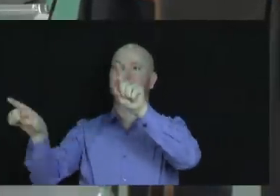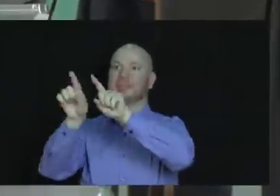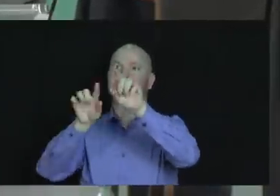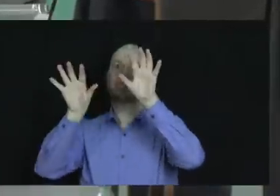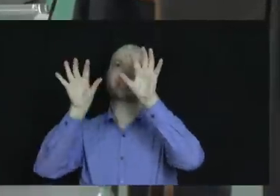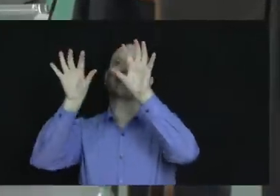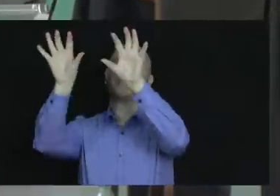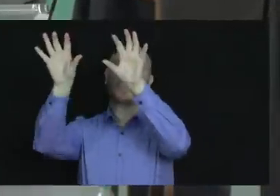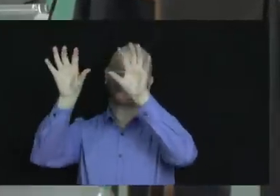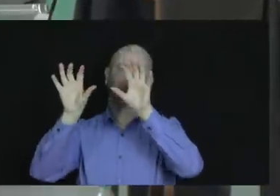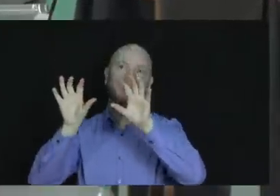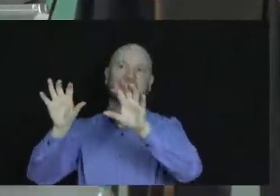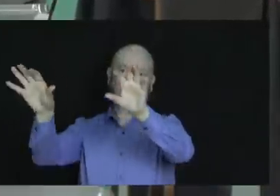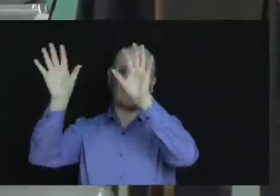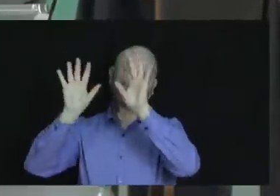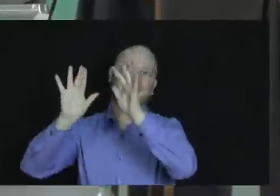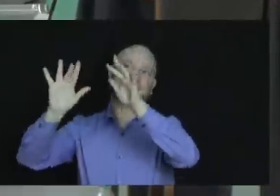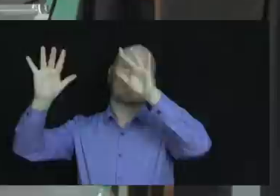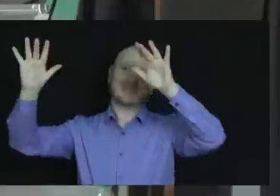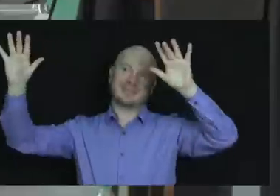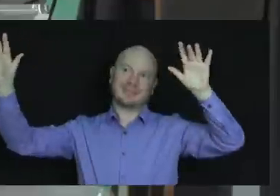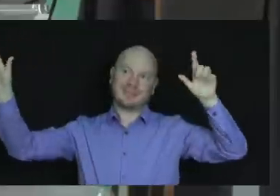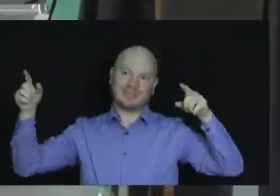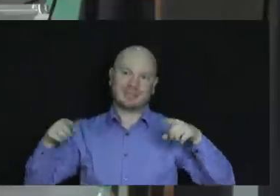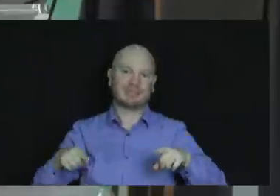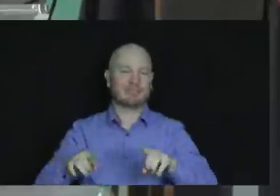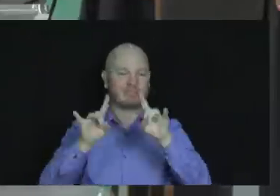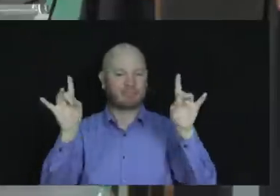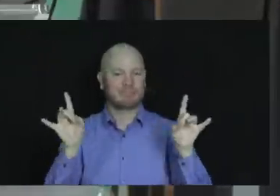bright stars through the